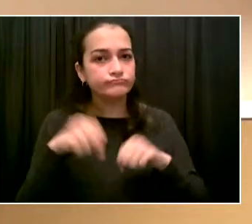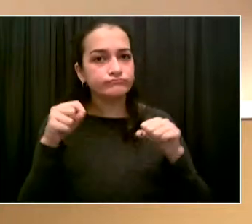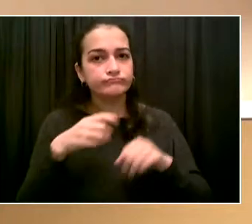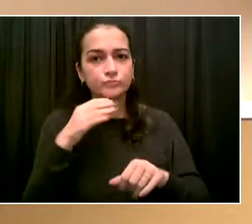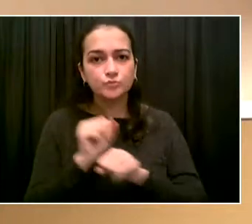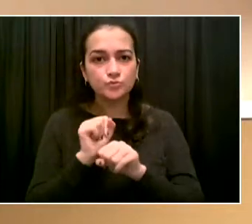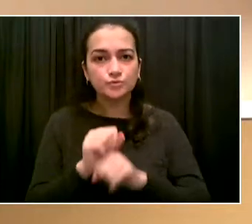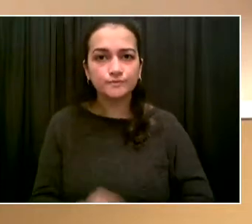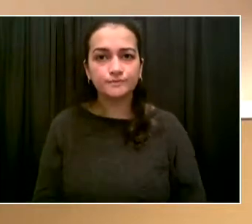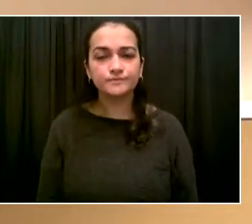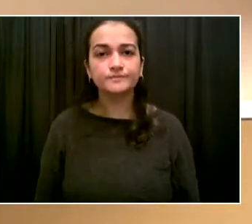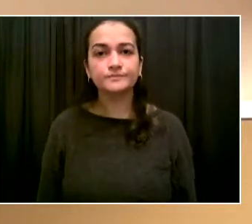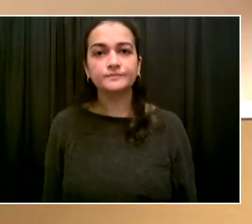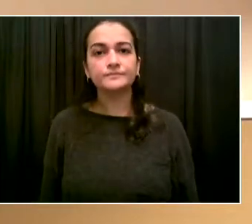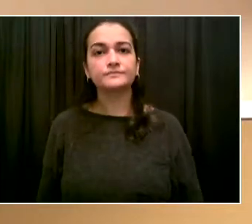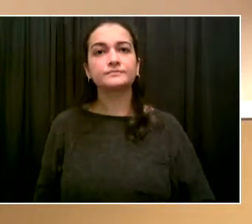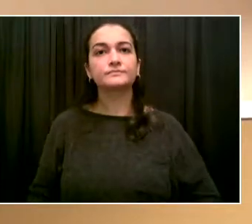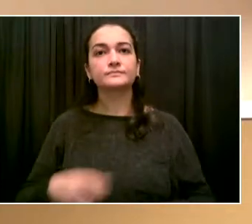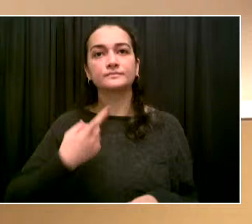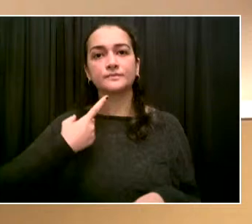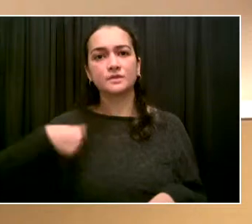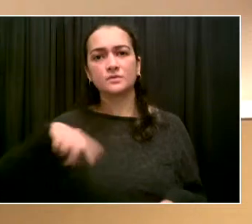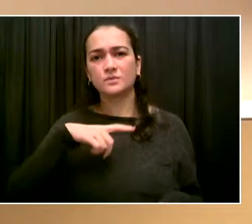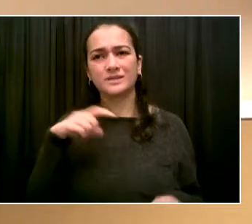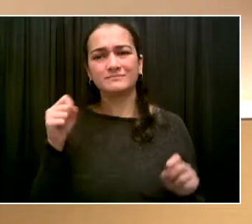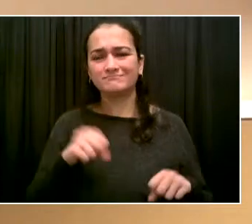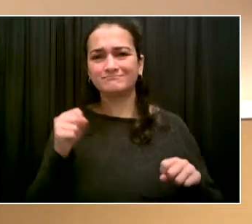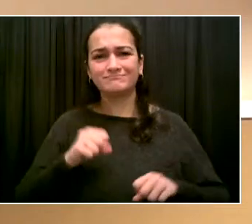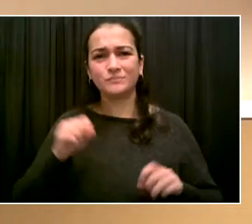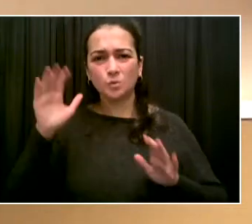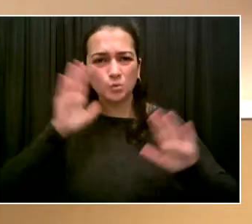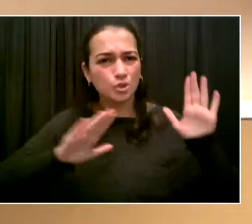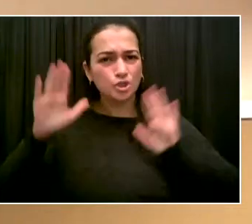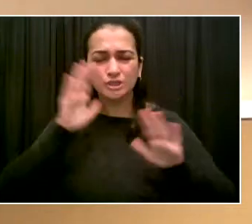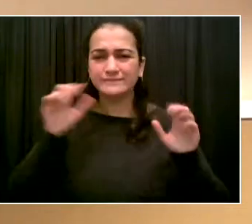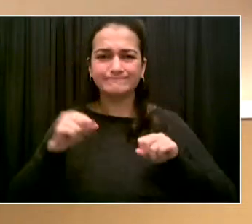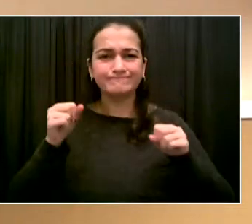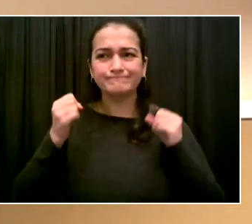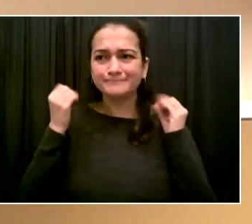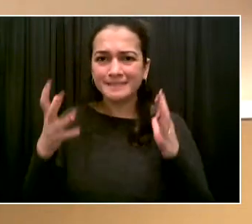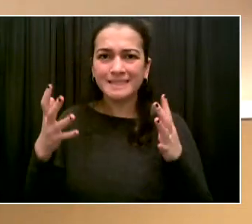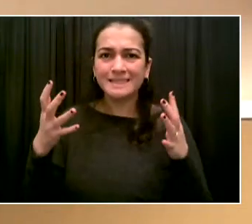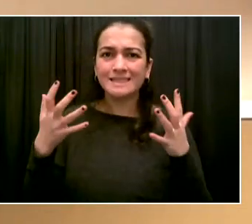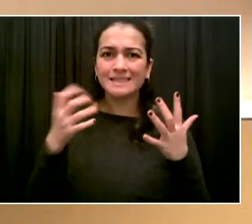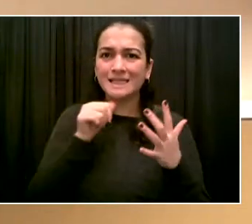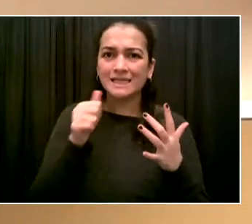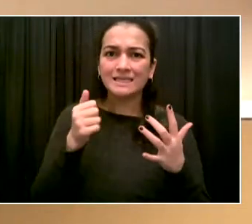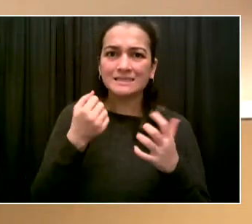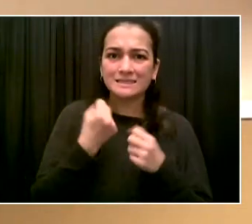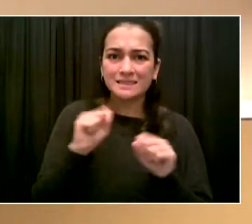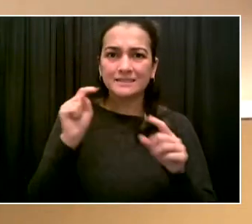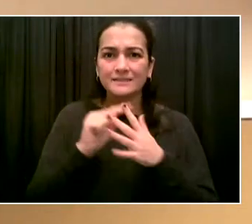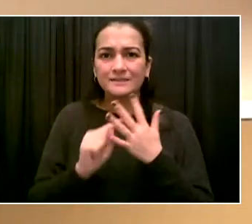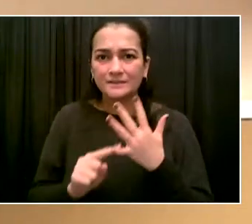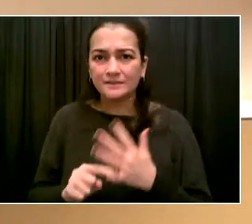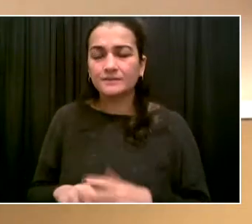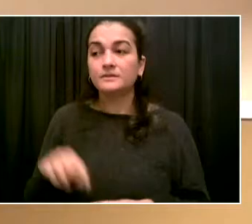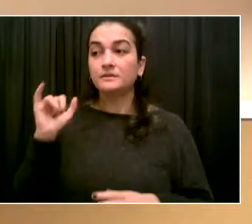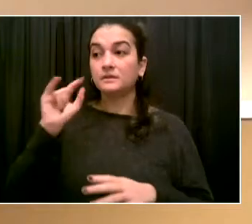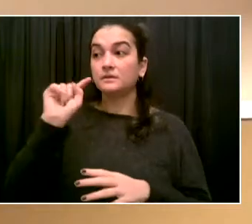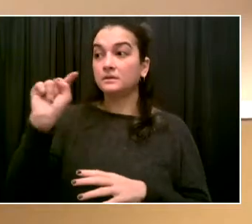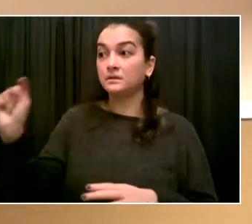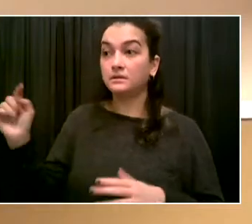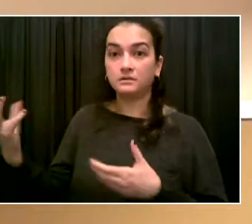full city government. And that's what this administration has done. And again, DOHMH, the health department stands ready to play our